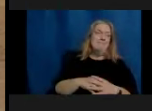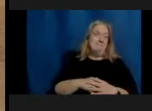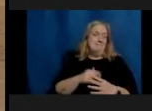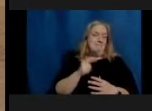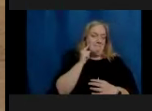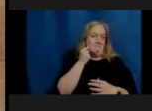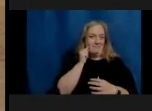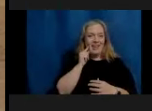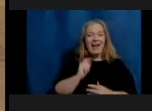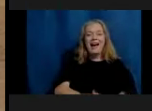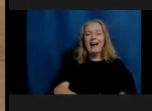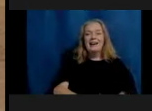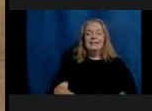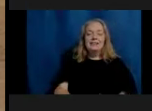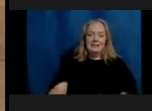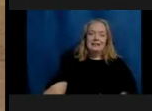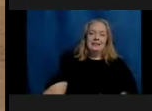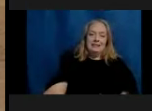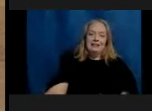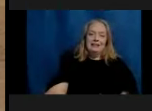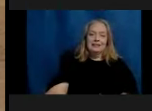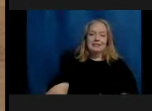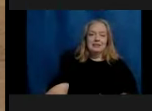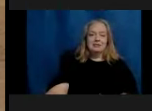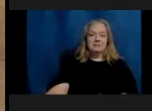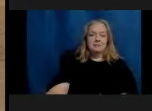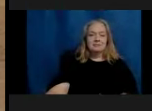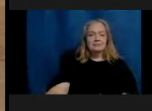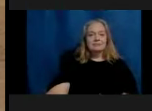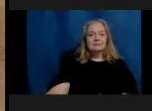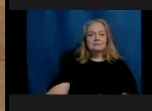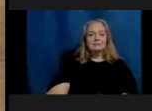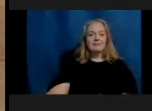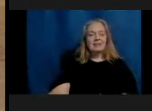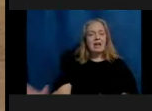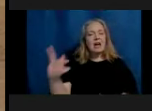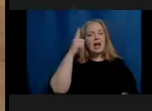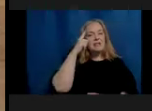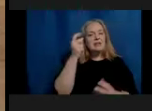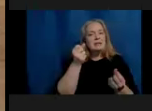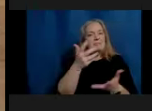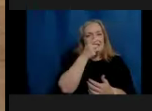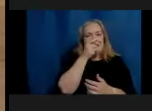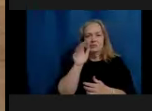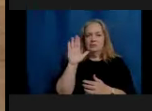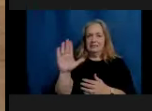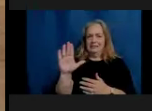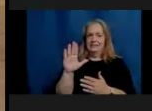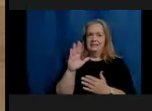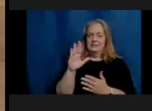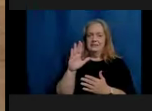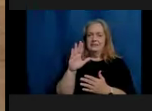That's the thing that really I think it would interest us like a lot of people about his work is that there's so much about